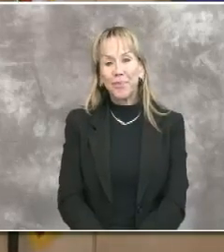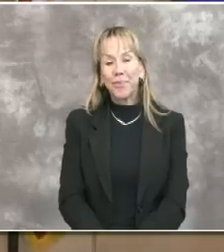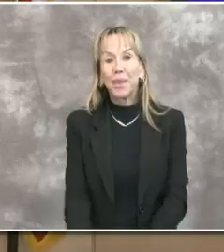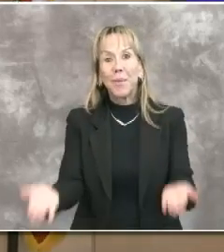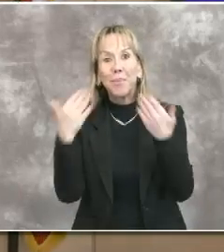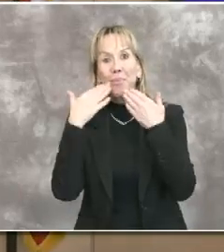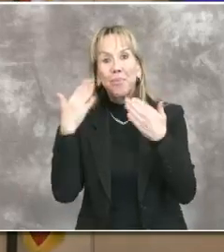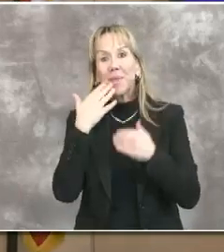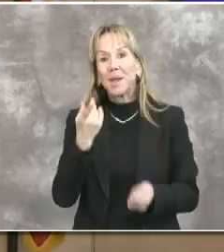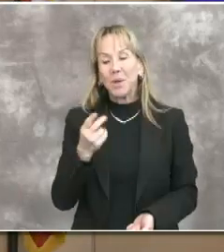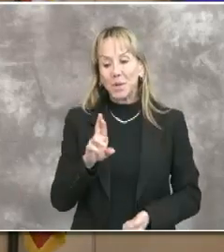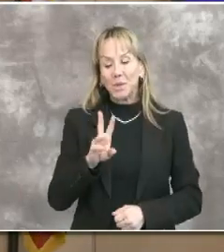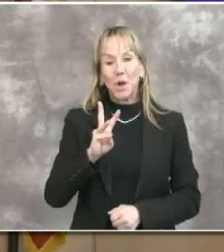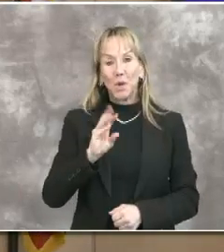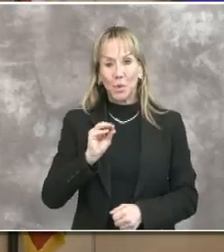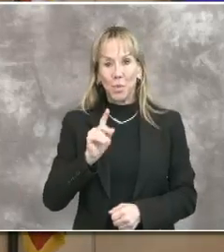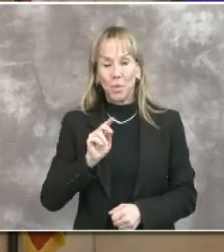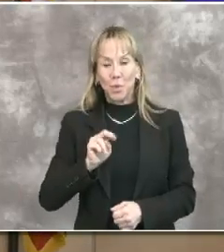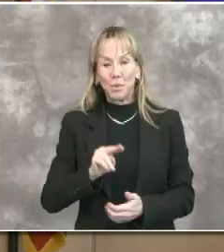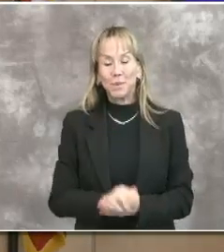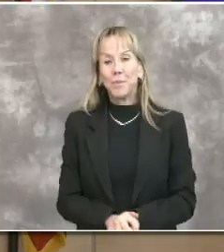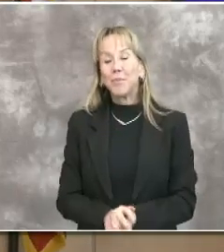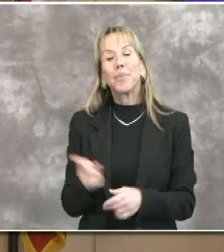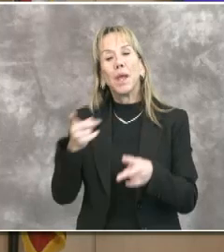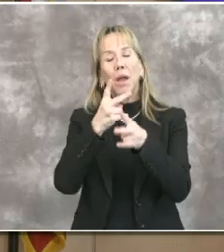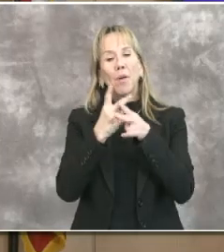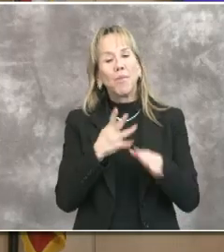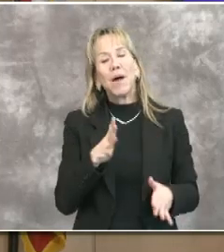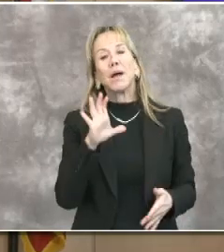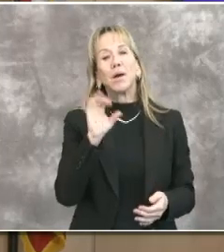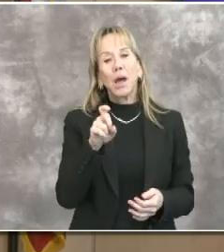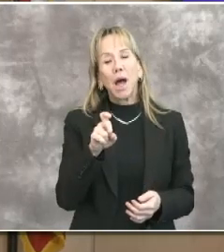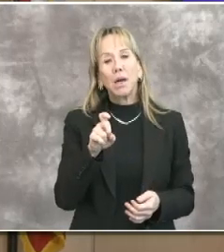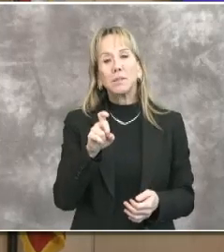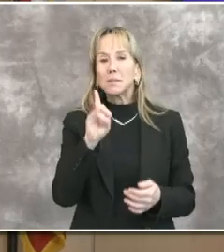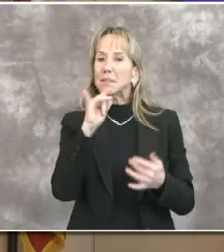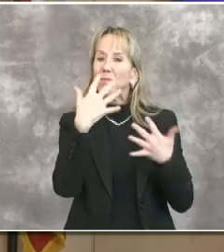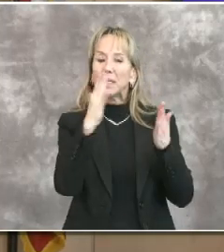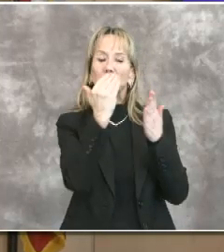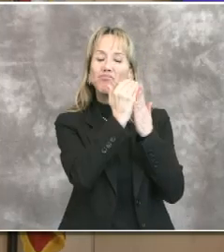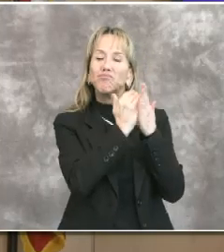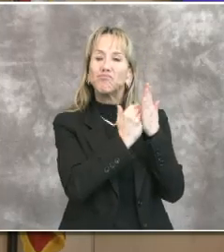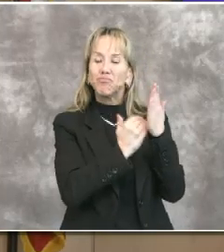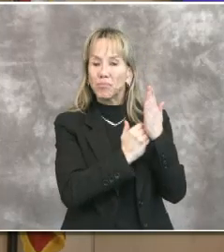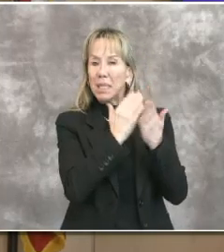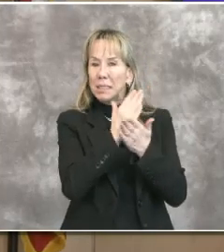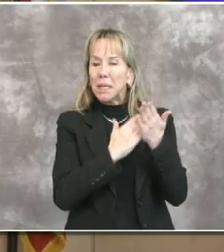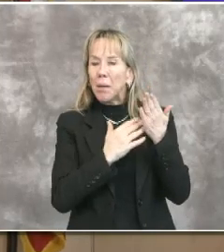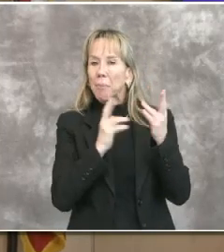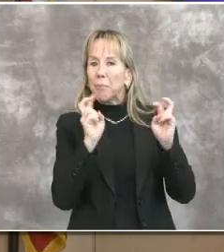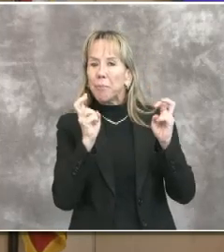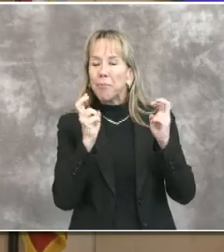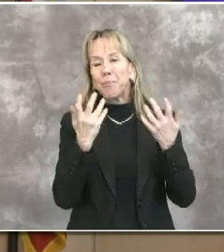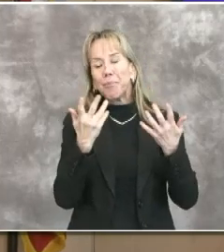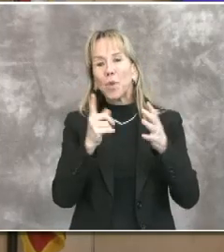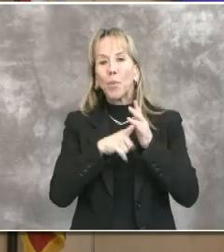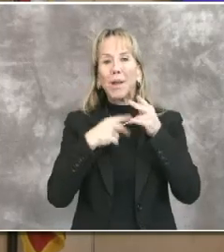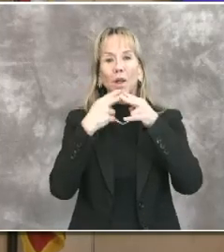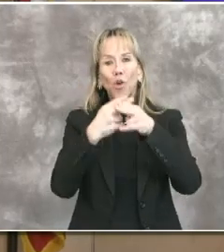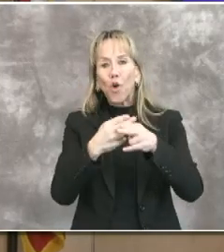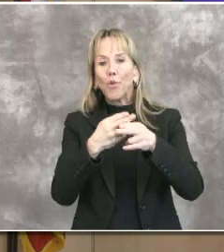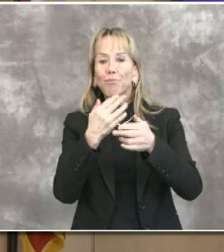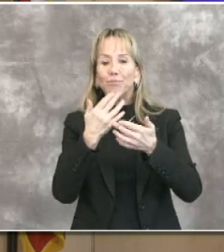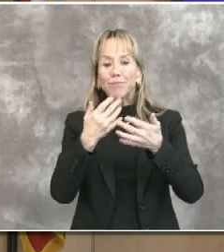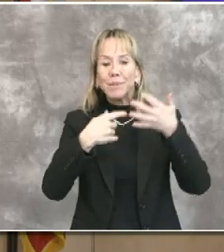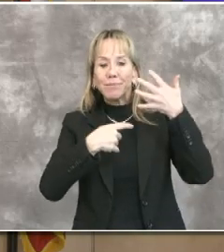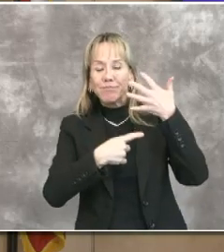Thank you, Dr. Wooten, and good afternoon. Supervisor Cox walked through some of the state guidance about what needs to be considered when it comes to reopening,